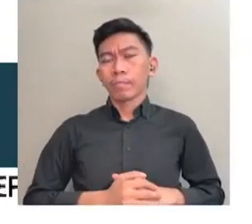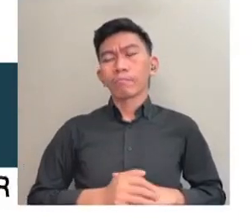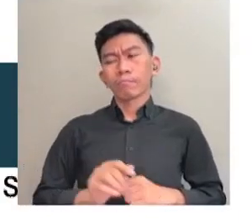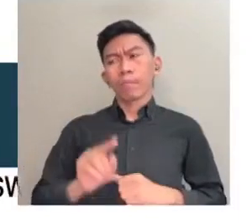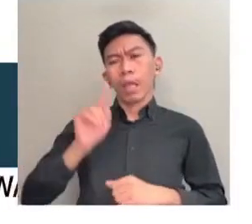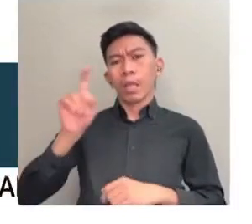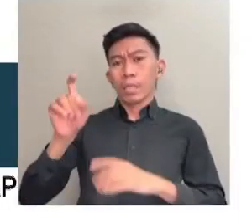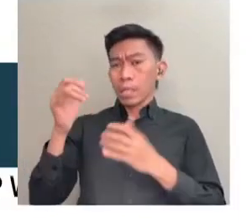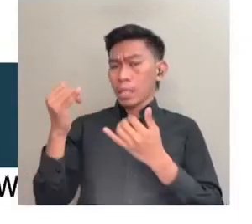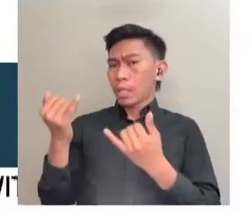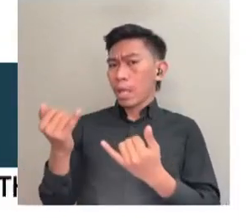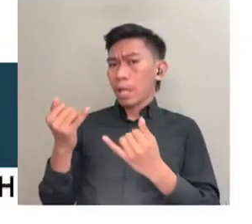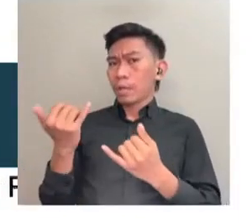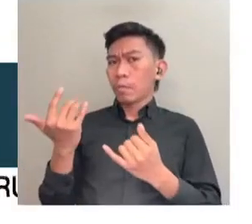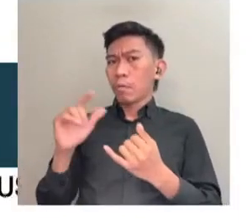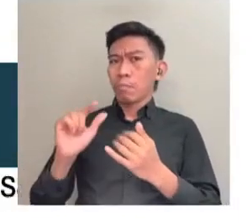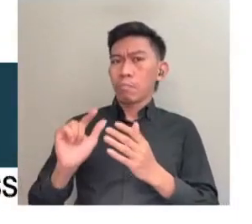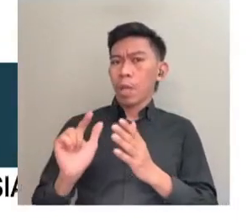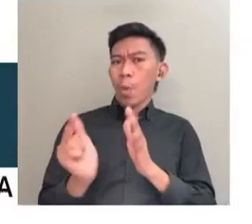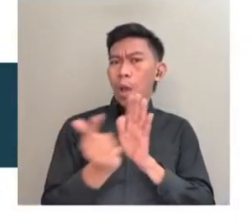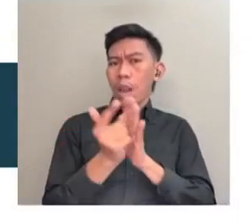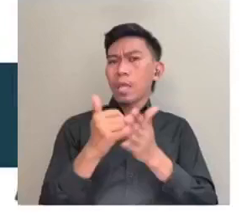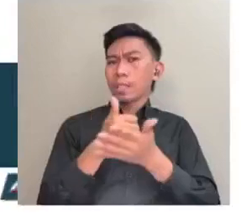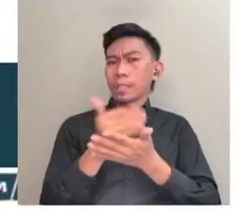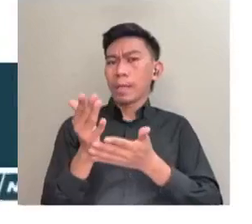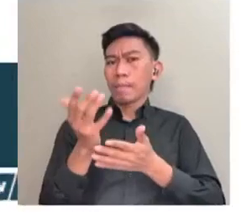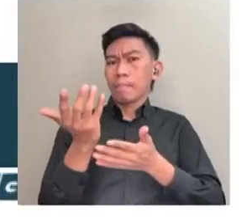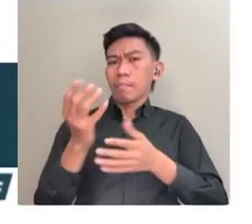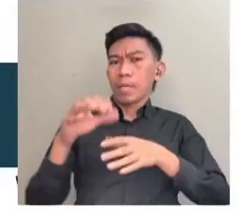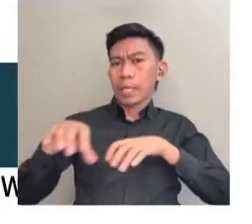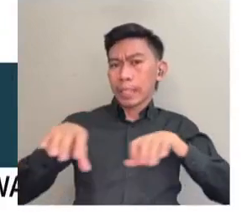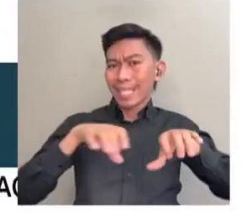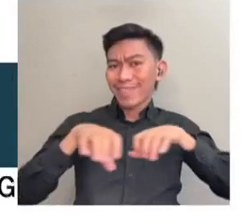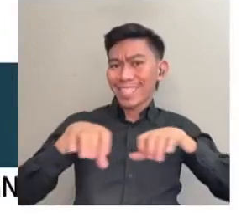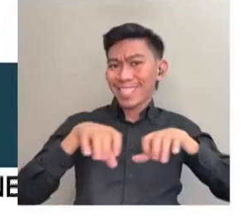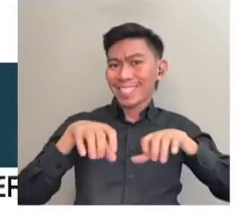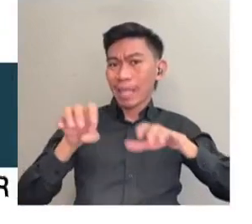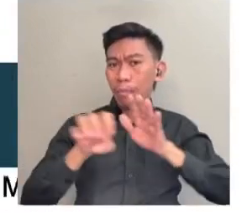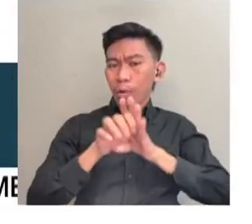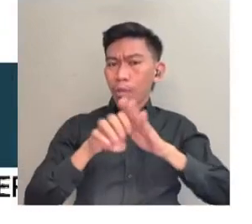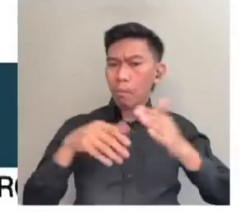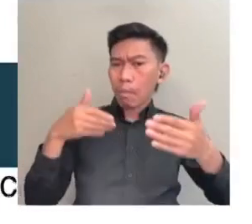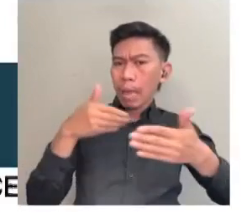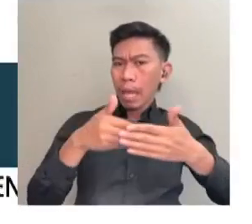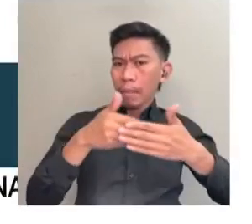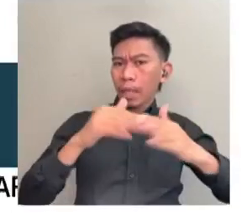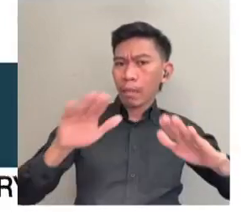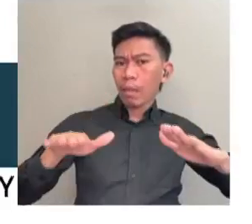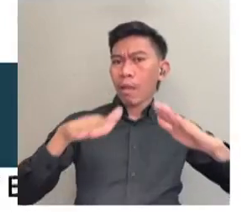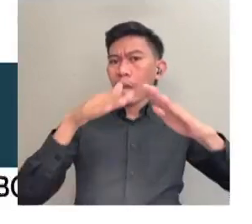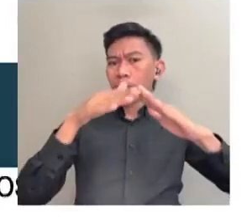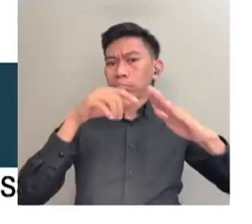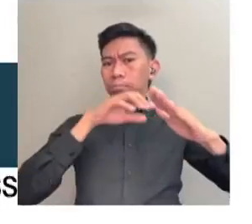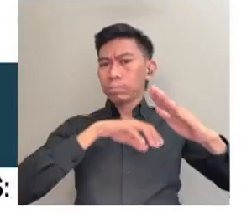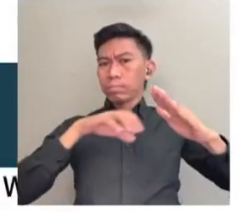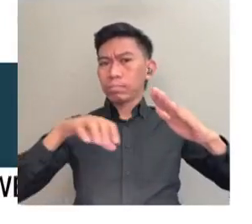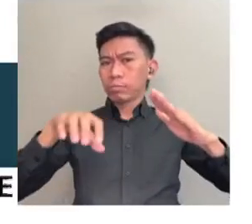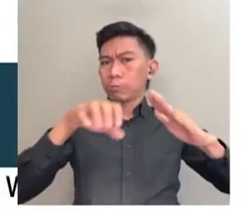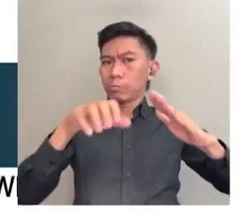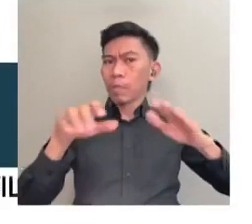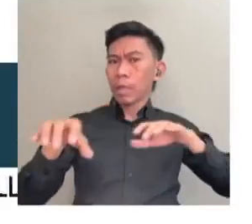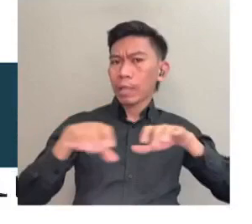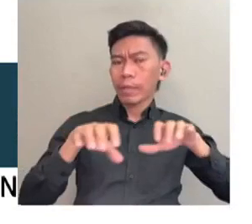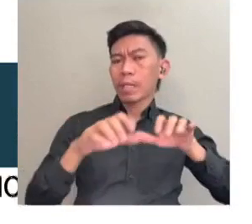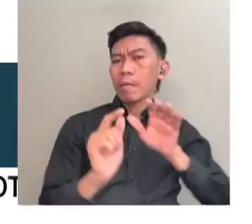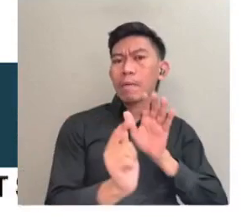of the danger, particularly those within the 6-kilometer permanent danger zone. Let's walk through some of the famous or more popular